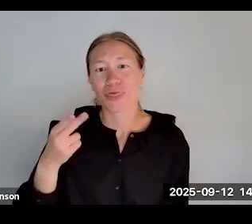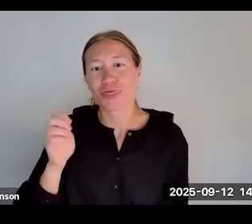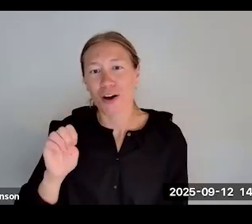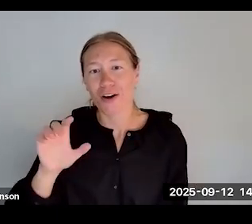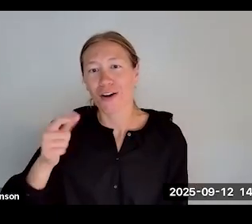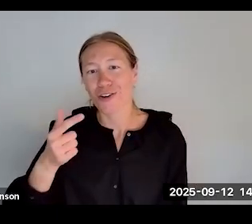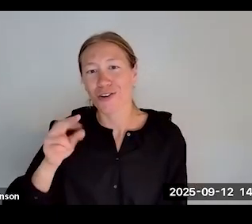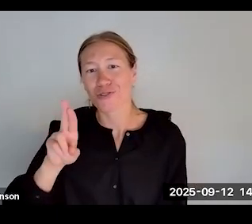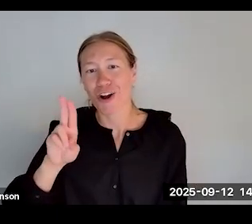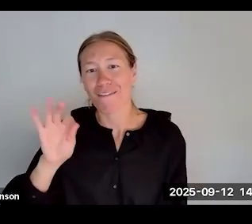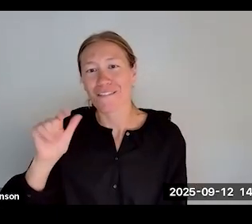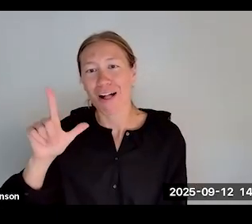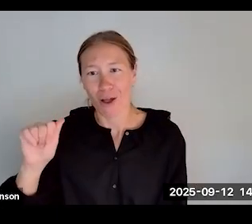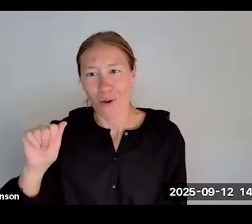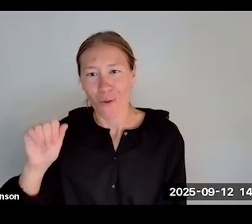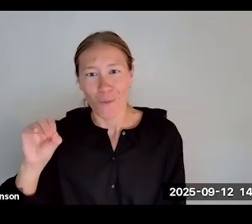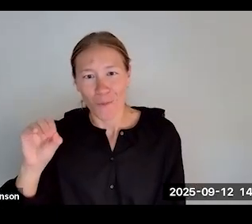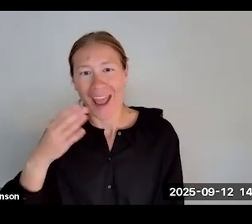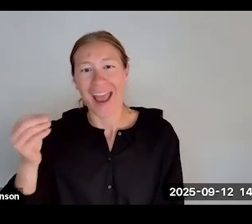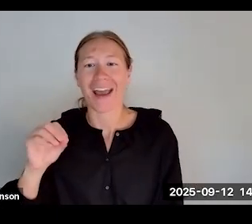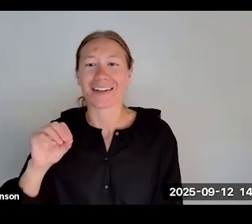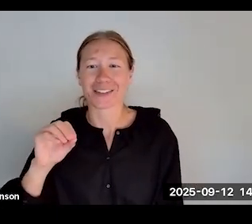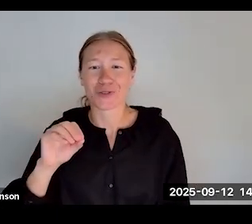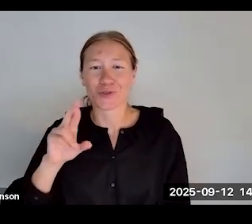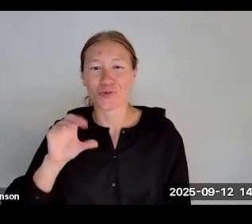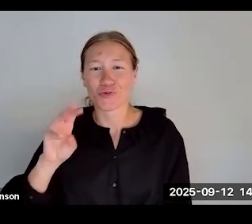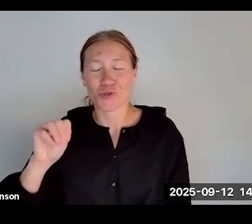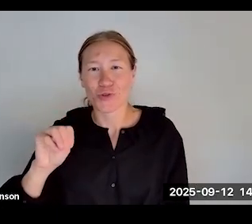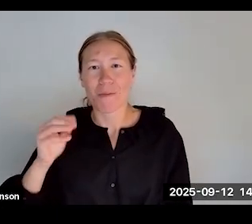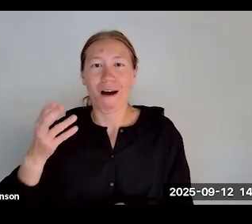the Broom. I'm partial to Room on the Broom. She was also the